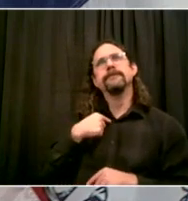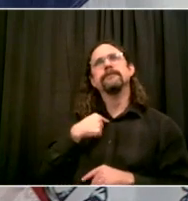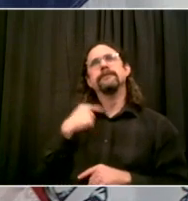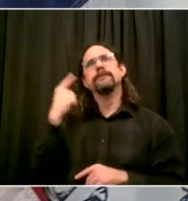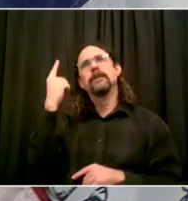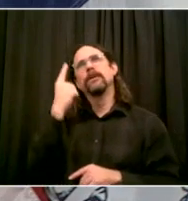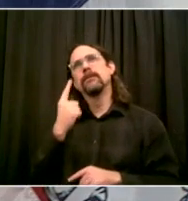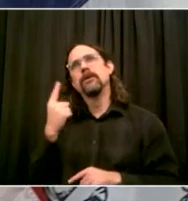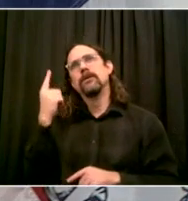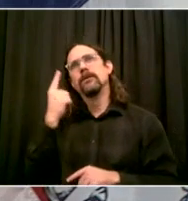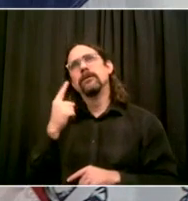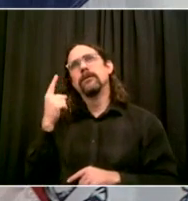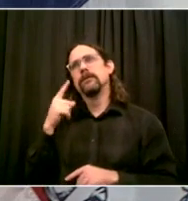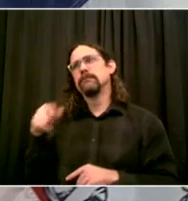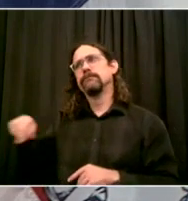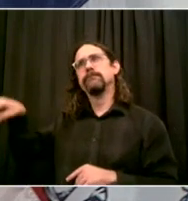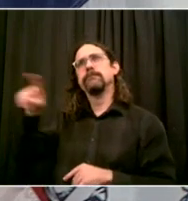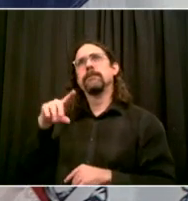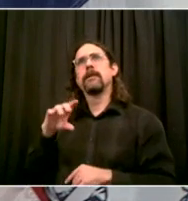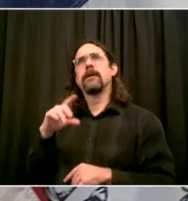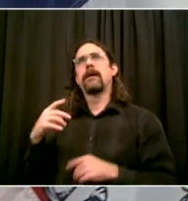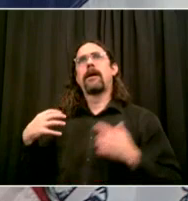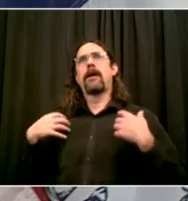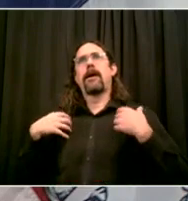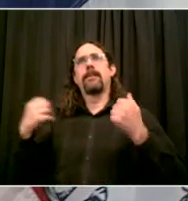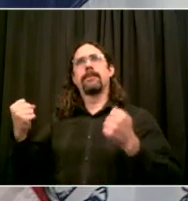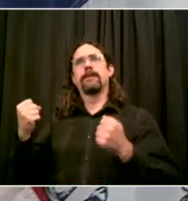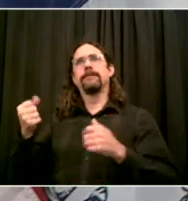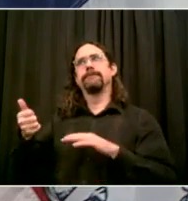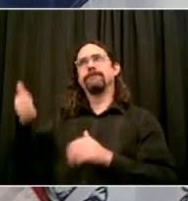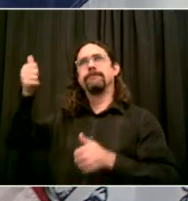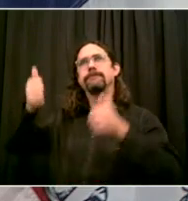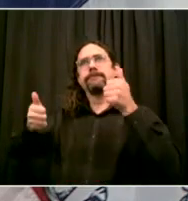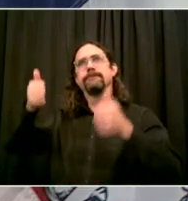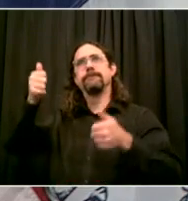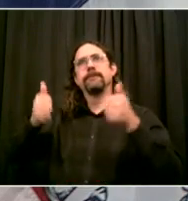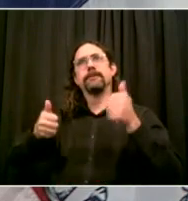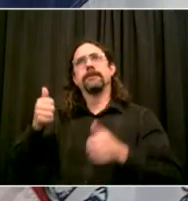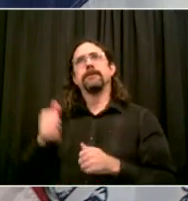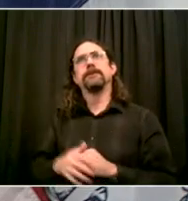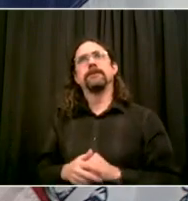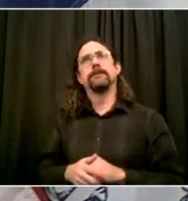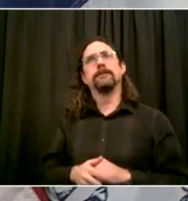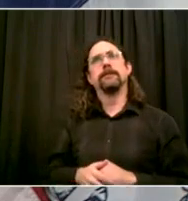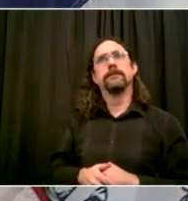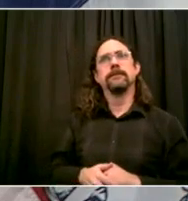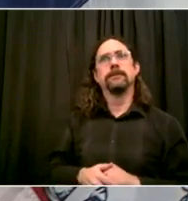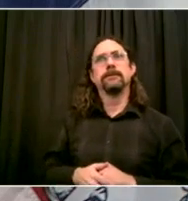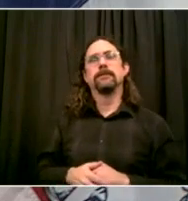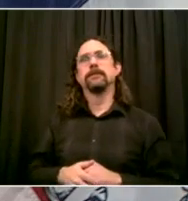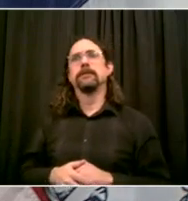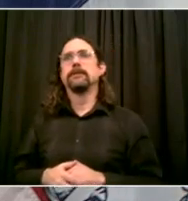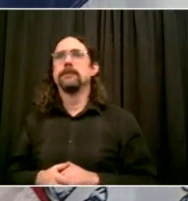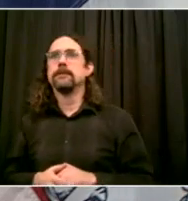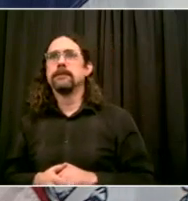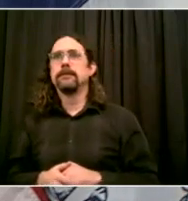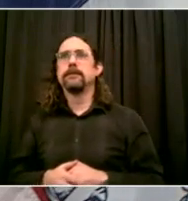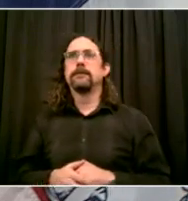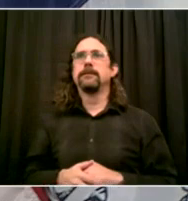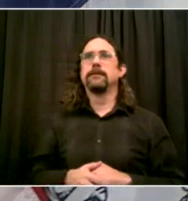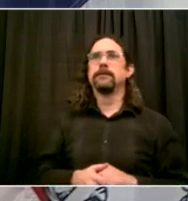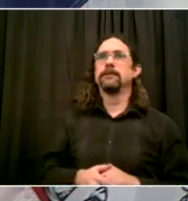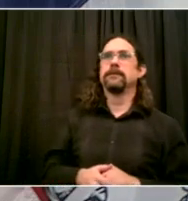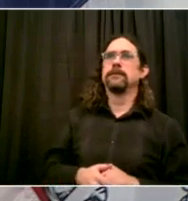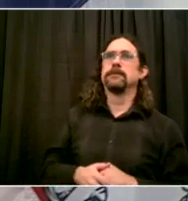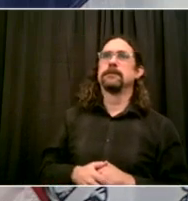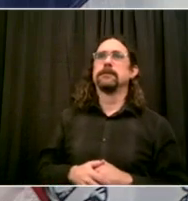that some of the infections were coming from clusters linked to workplaces such as construction sites and